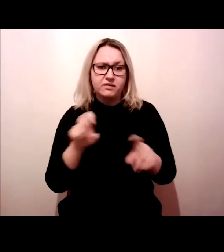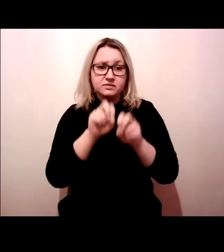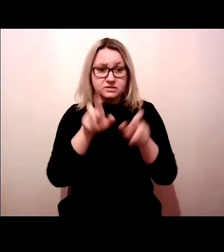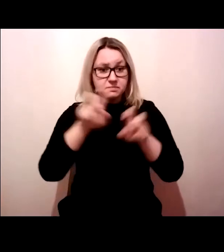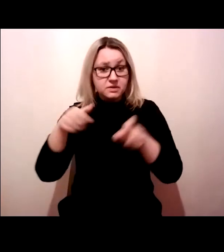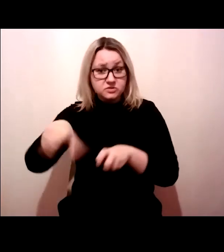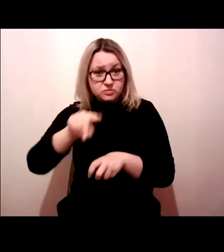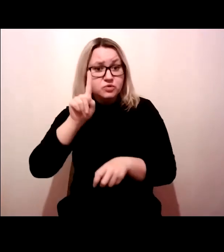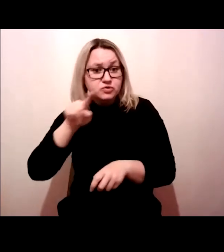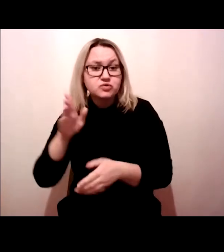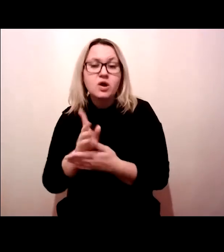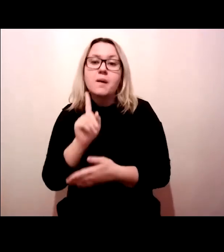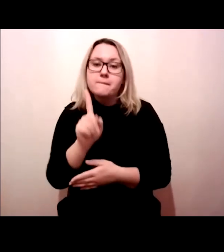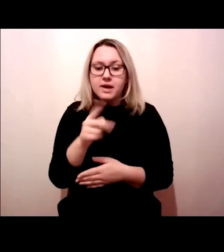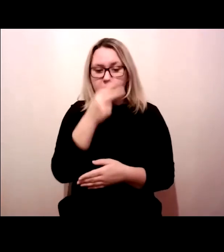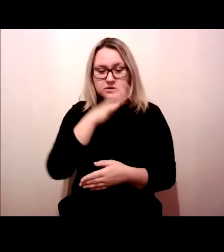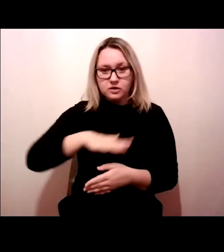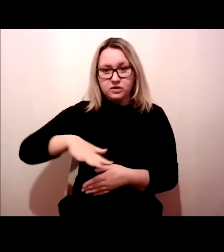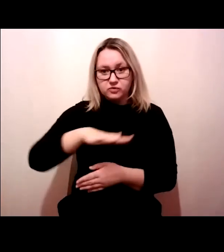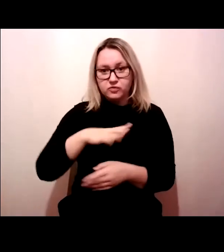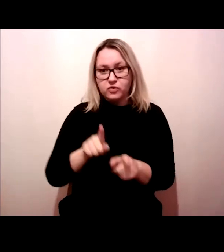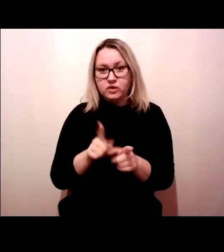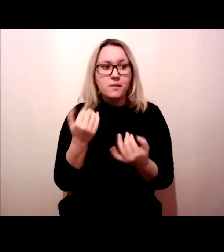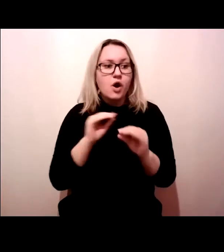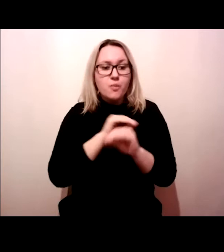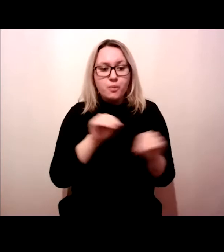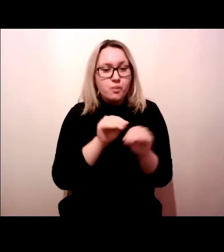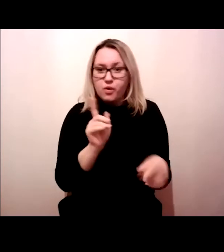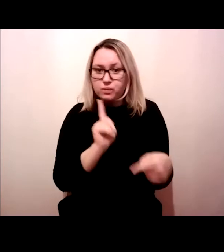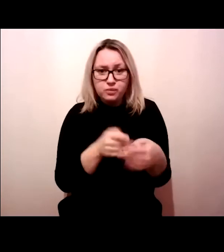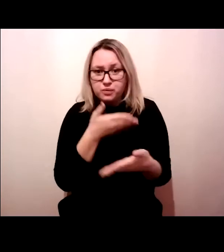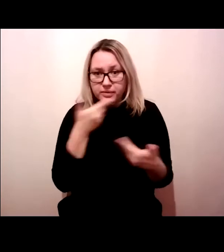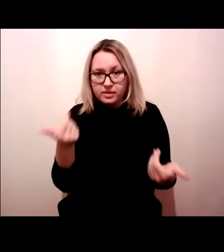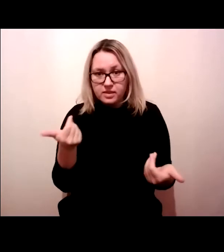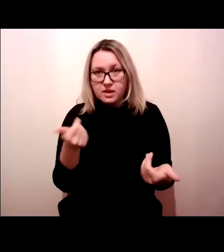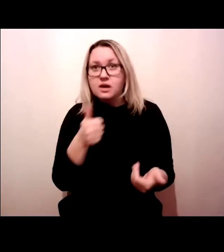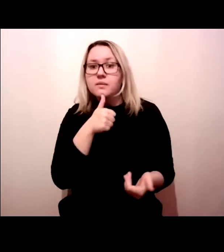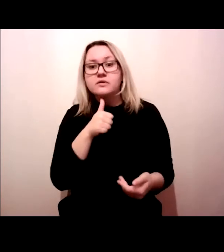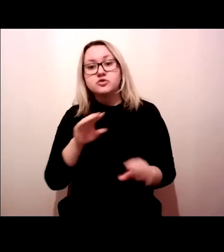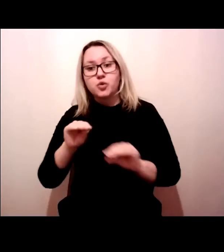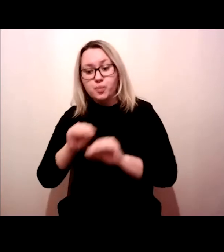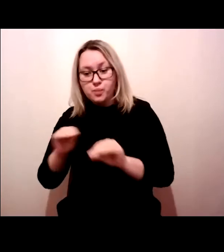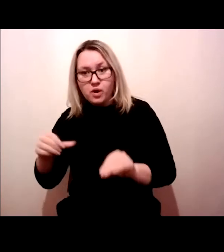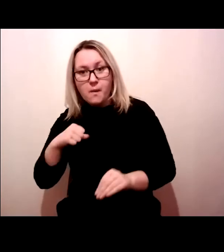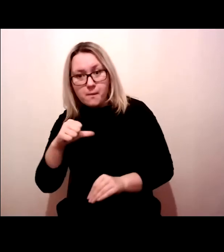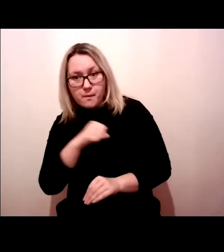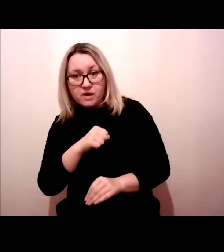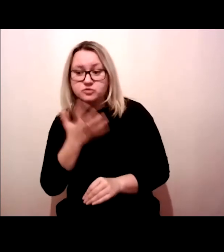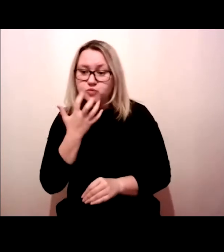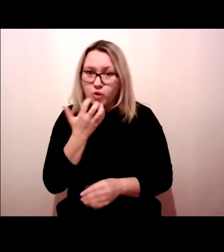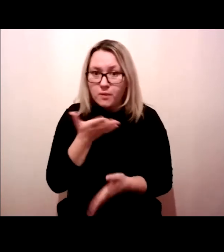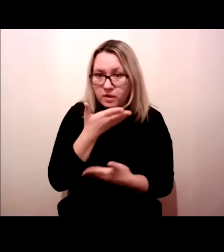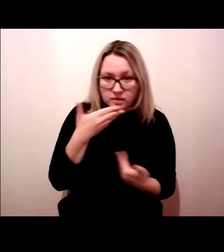I believe that there are certain things that every specialist should be aware of, but the fact is that